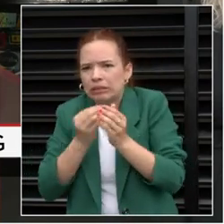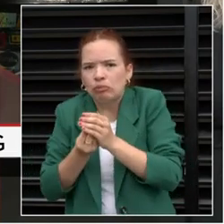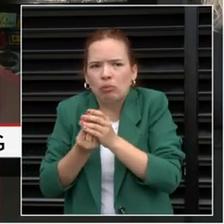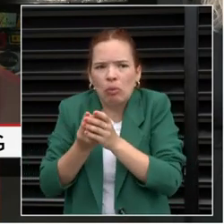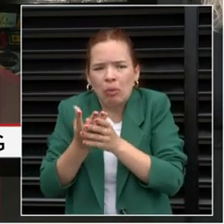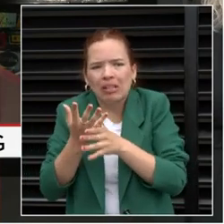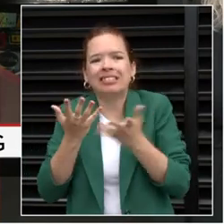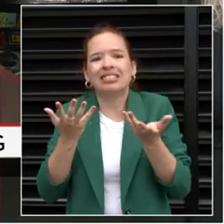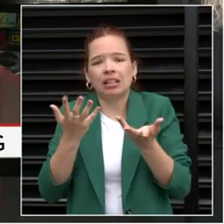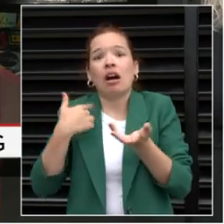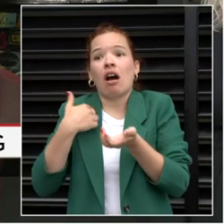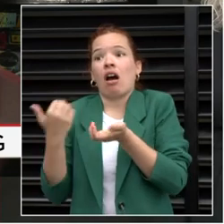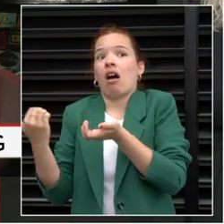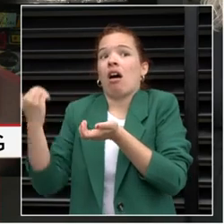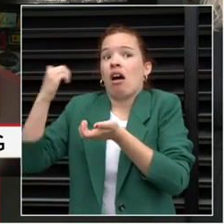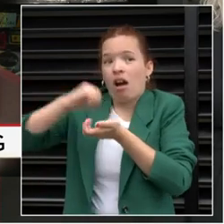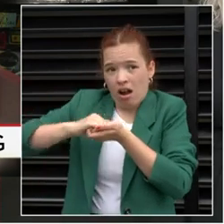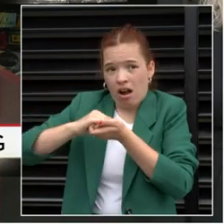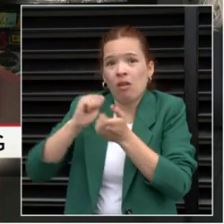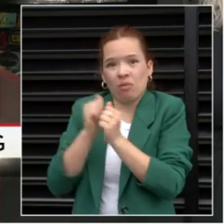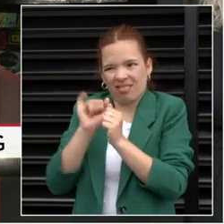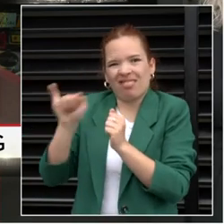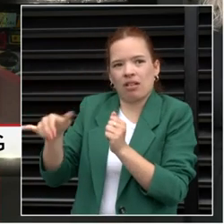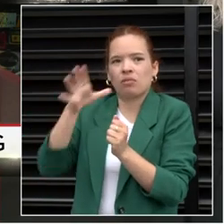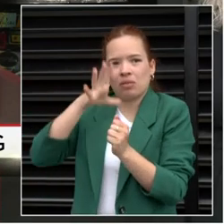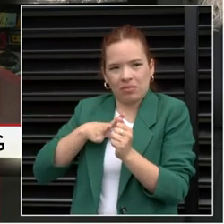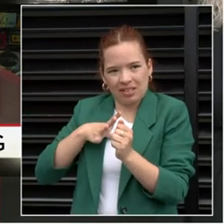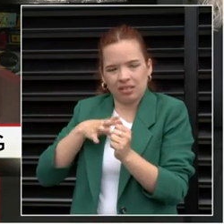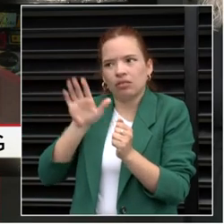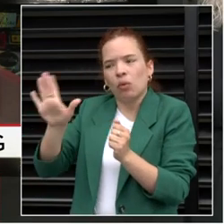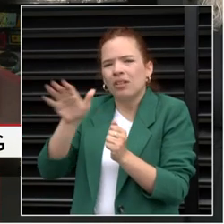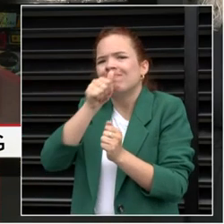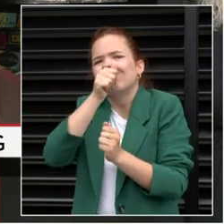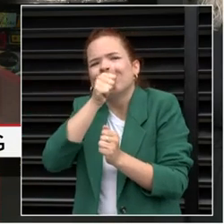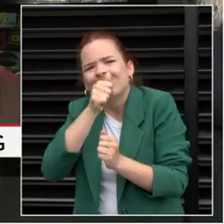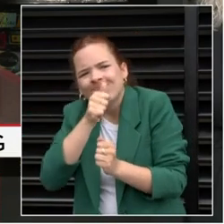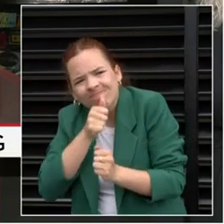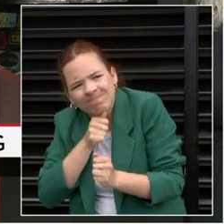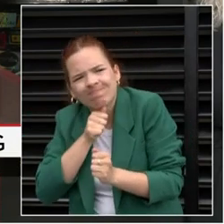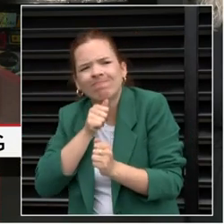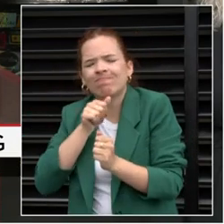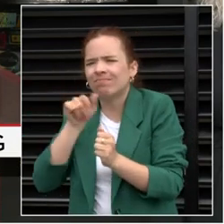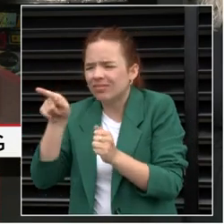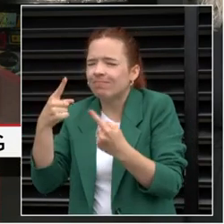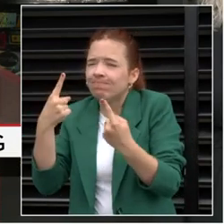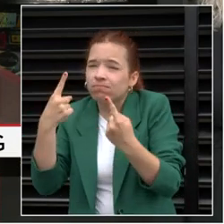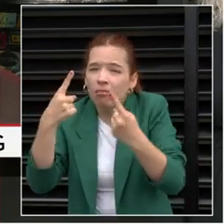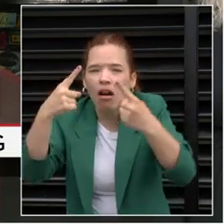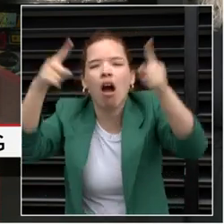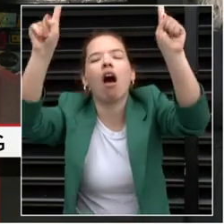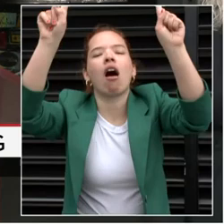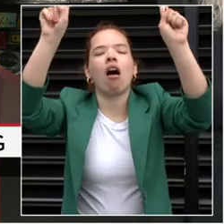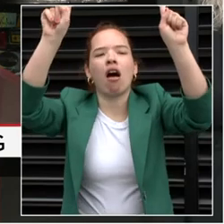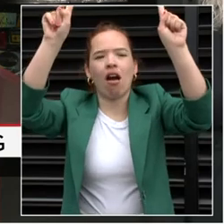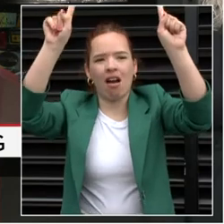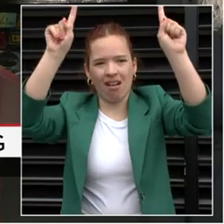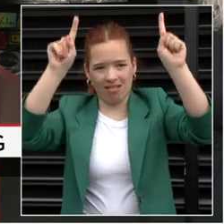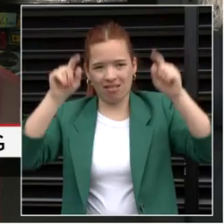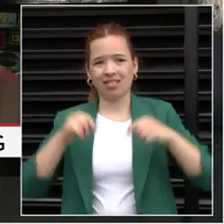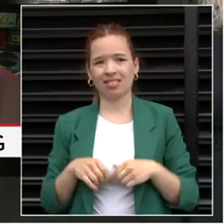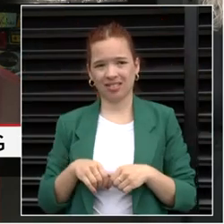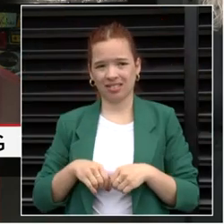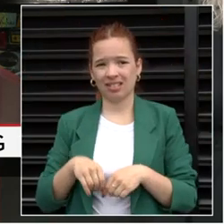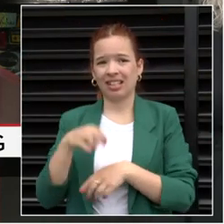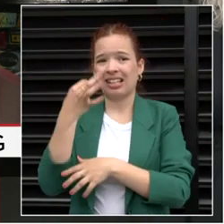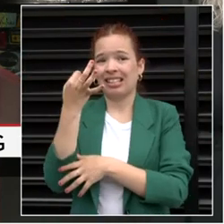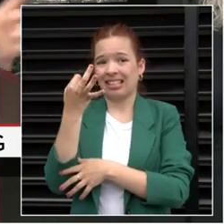and the rest is history and all that. In '86, she got tired of it and sold it to us, and we